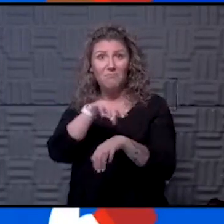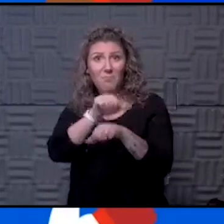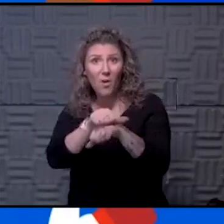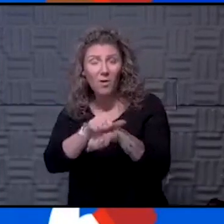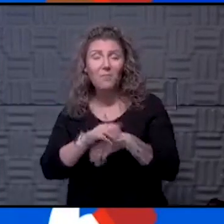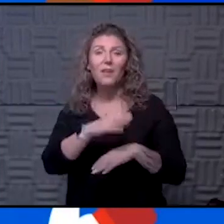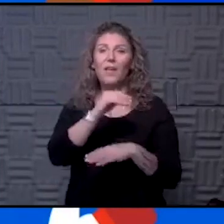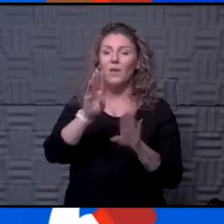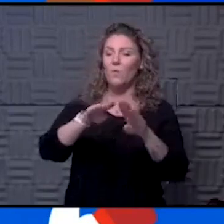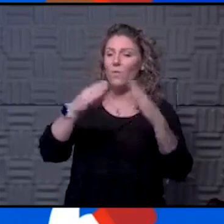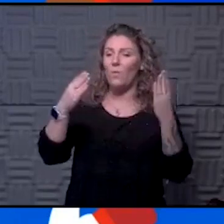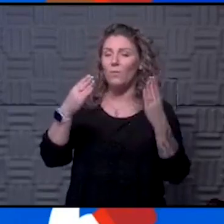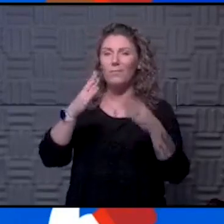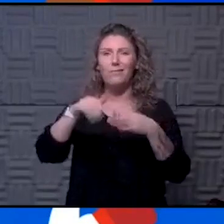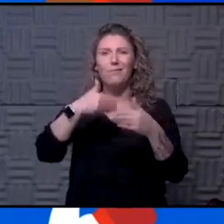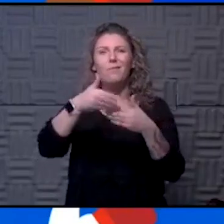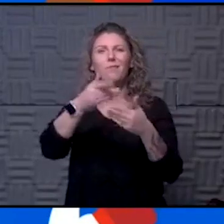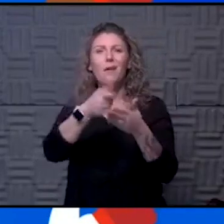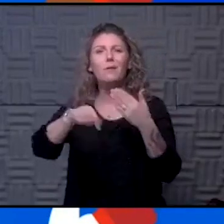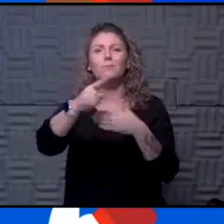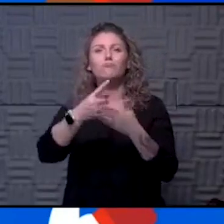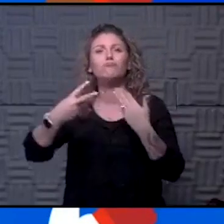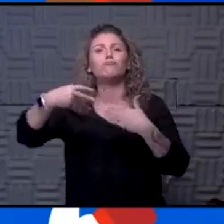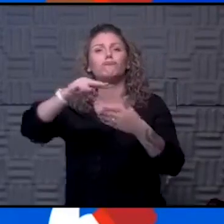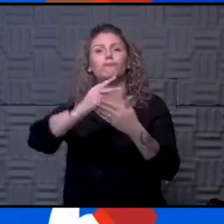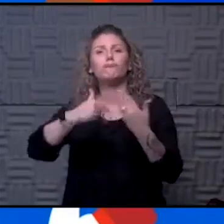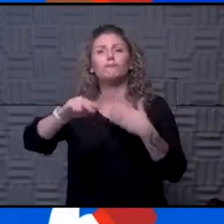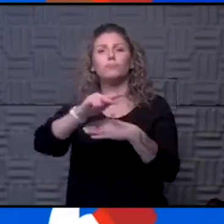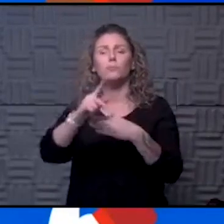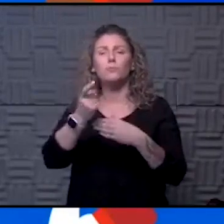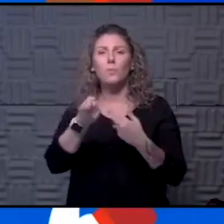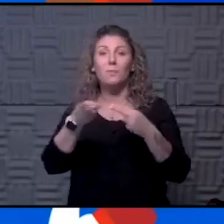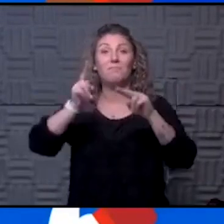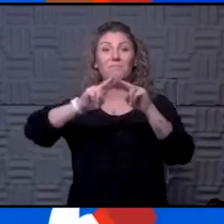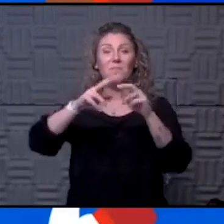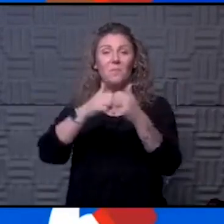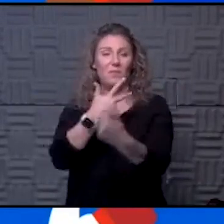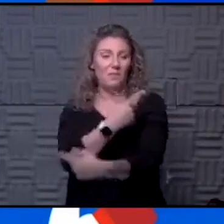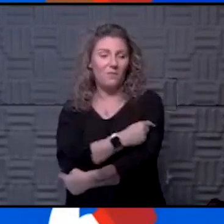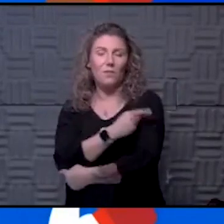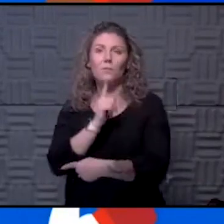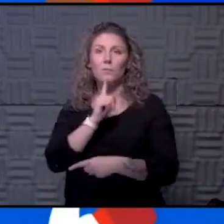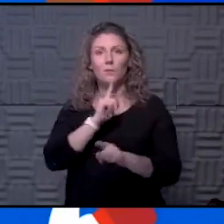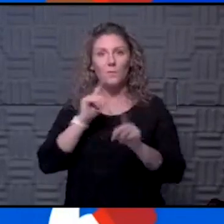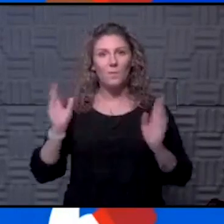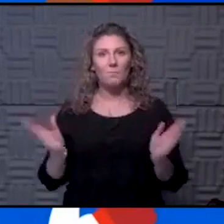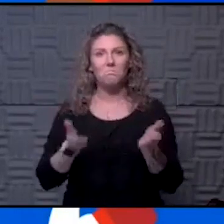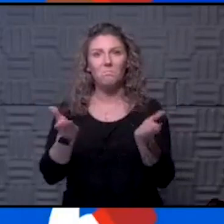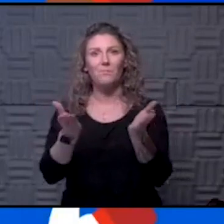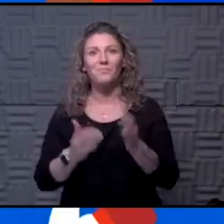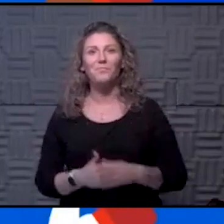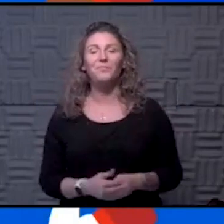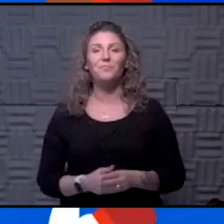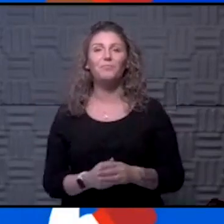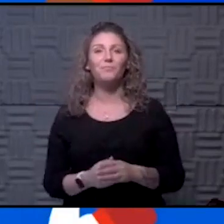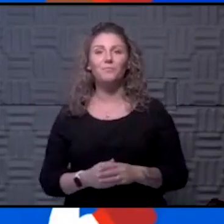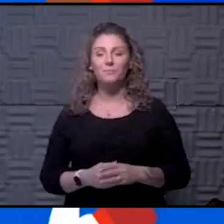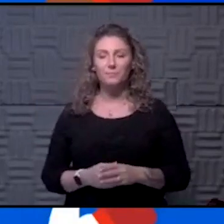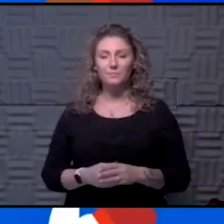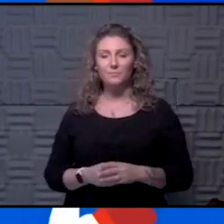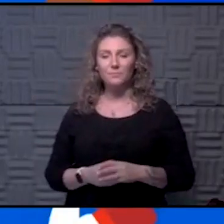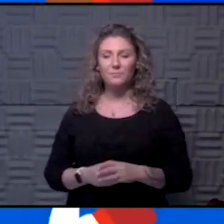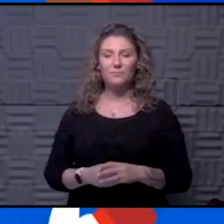additional for the next couple of weeks. So the uptake of the vaccine is still pretty encouraging. We are working